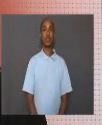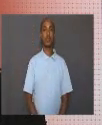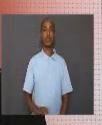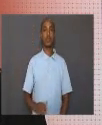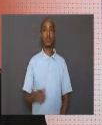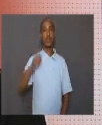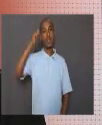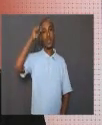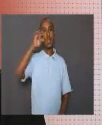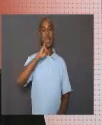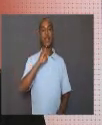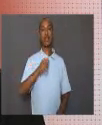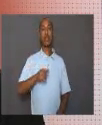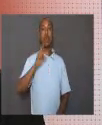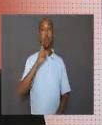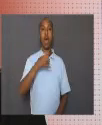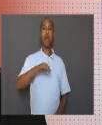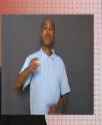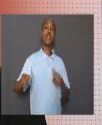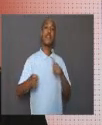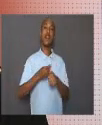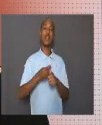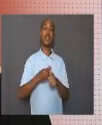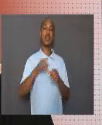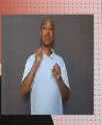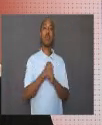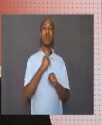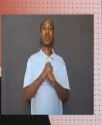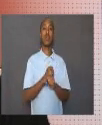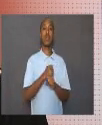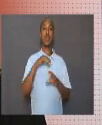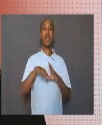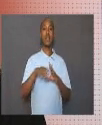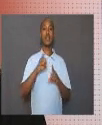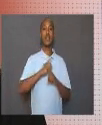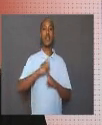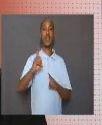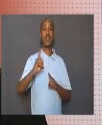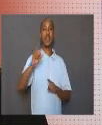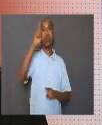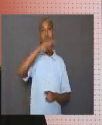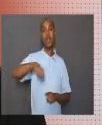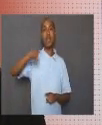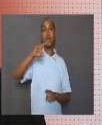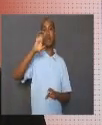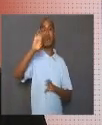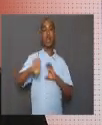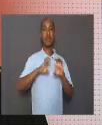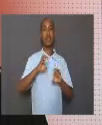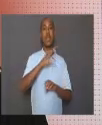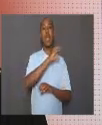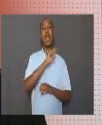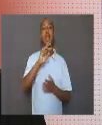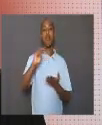He was one of the first to work in the fields of quantum chemistry and